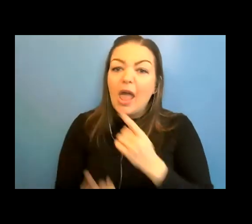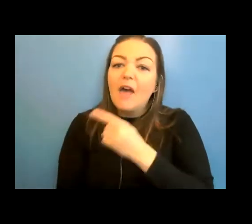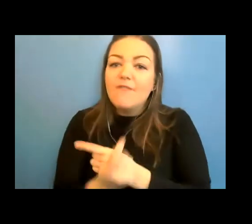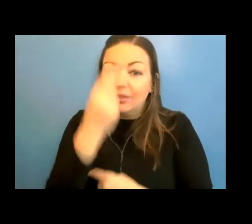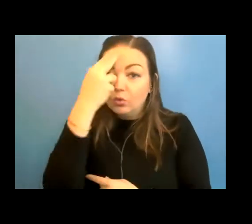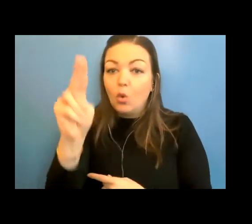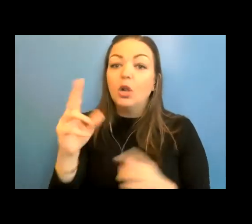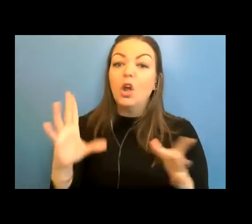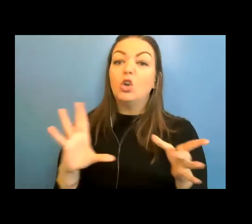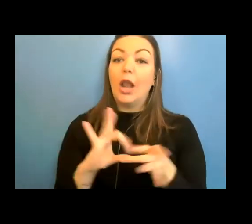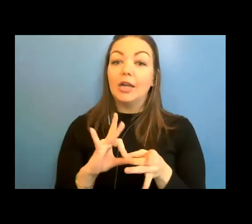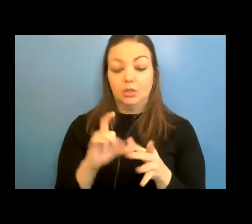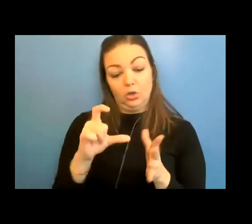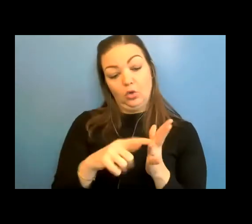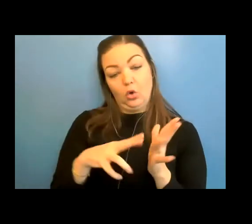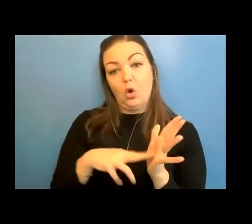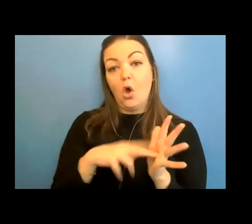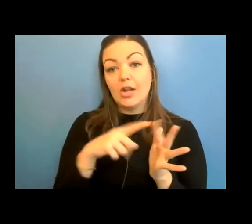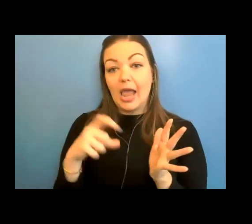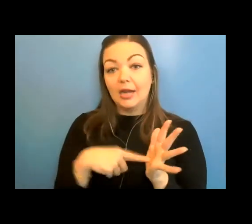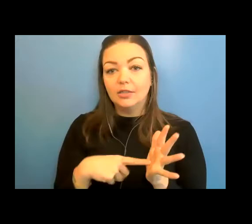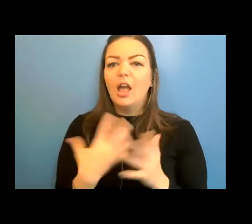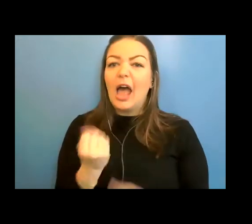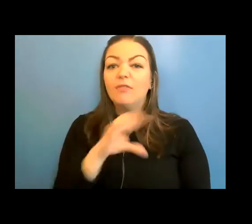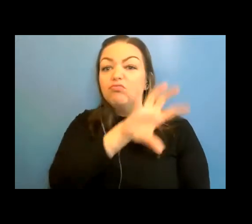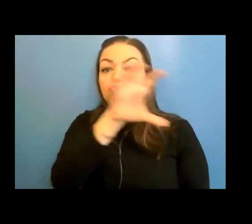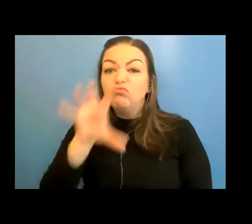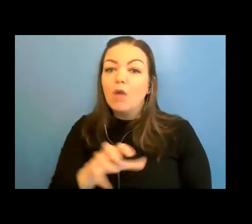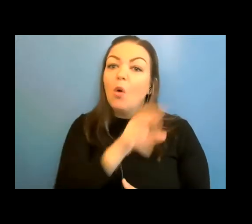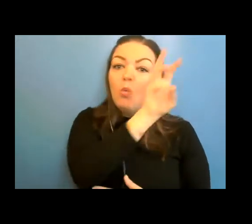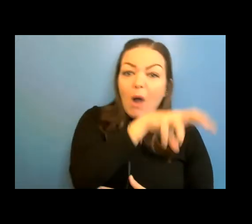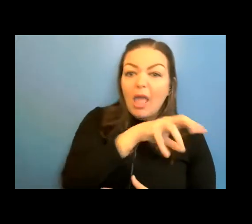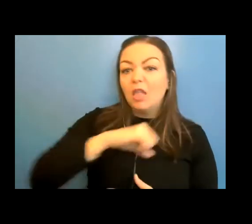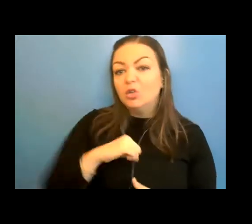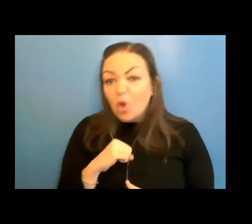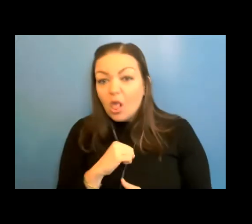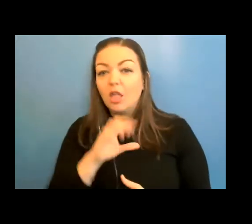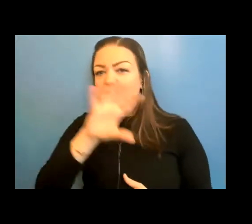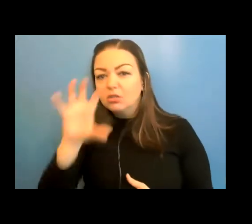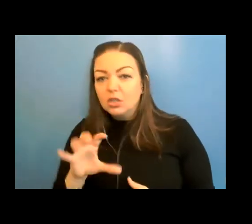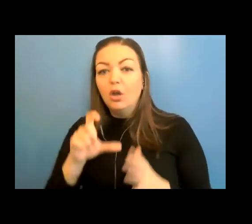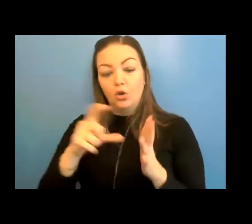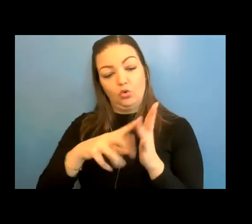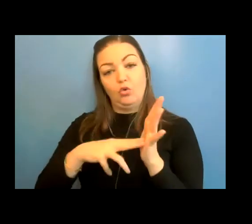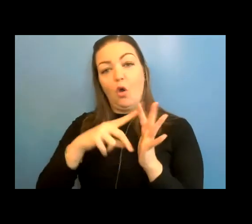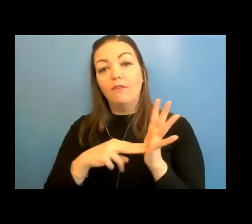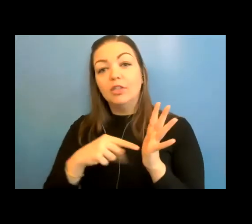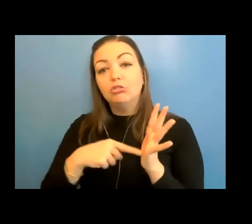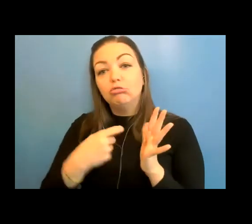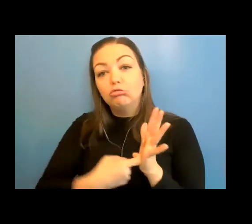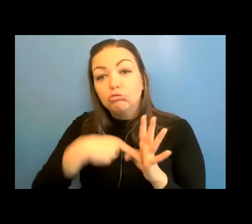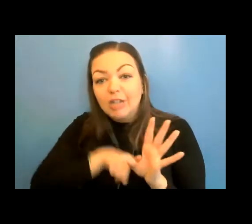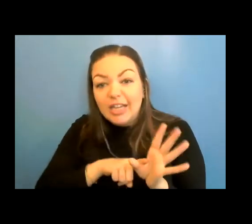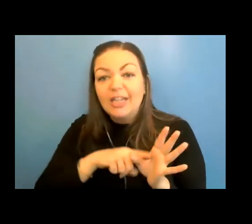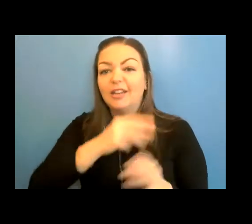geographical regions or particular areas. We've done some in Wales, in Scotland, but also in Coventry, in Chelmsford,